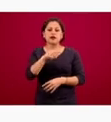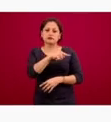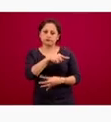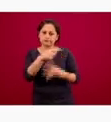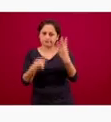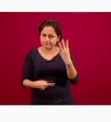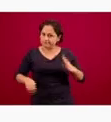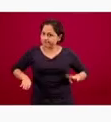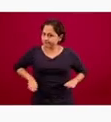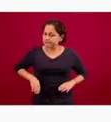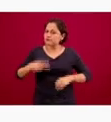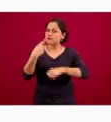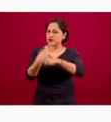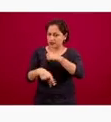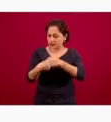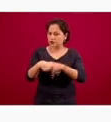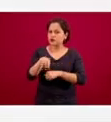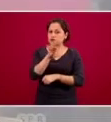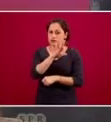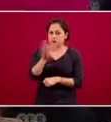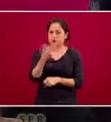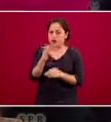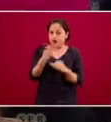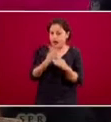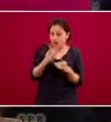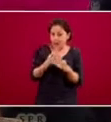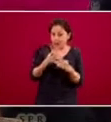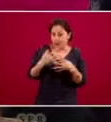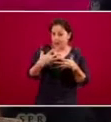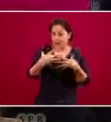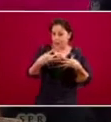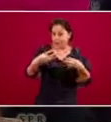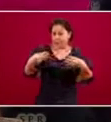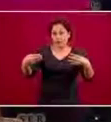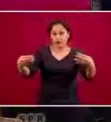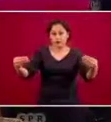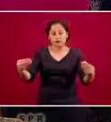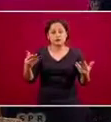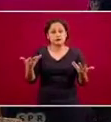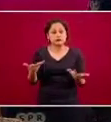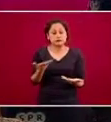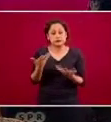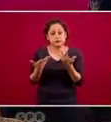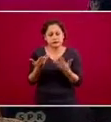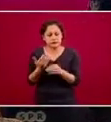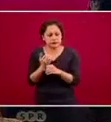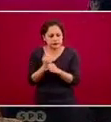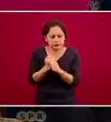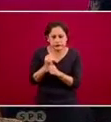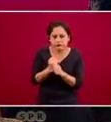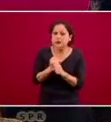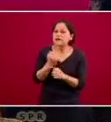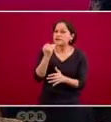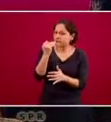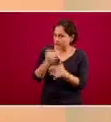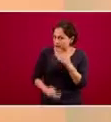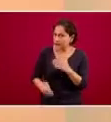these are all behaviors that affect directly their pulmonary health.